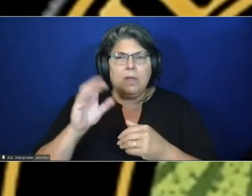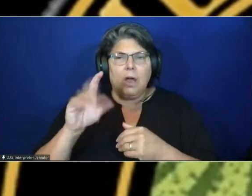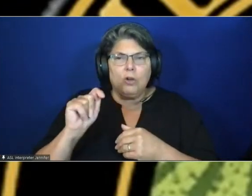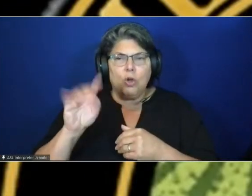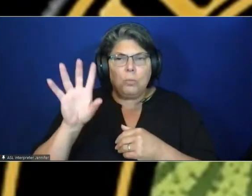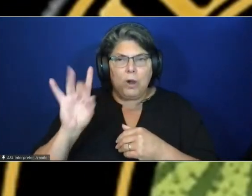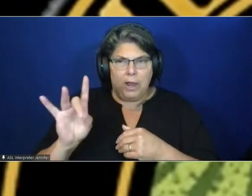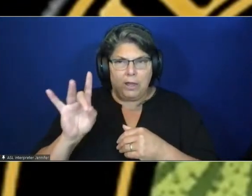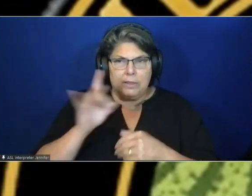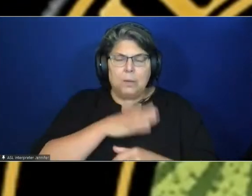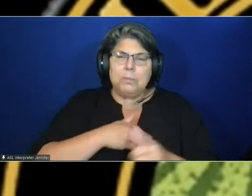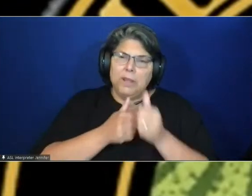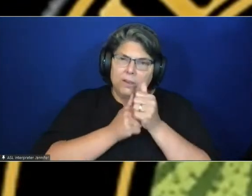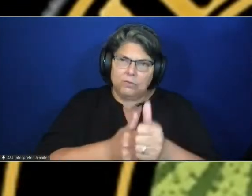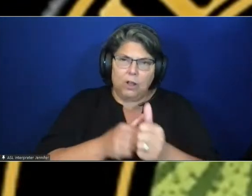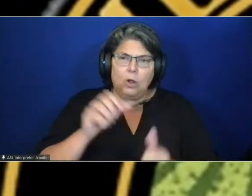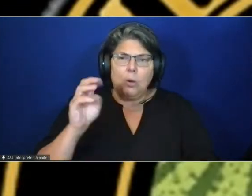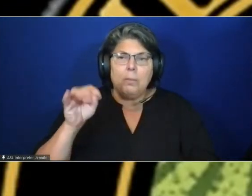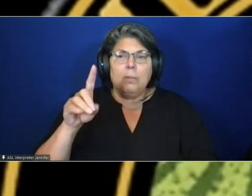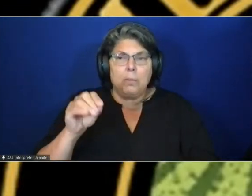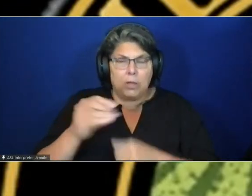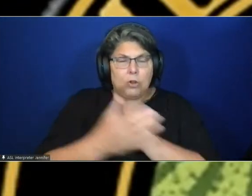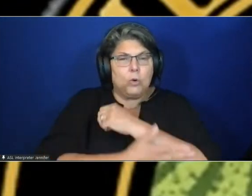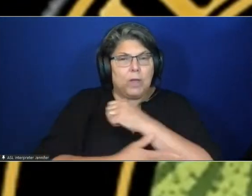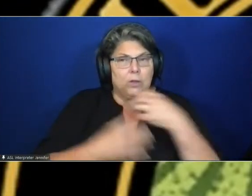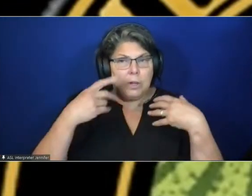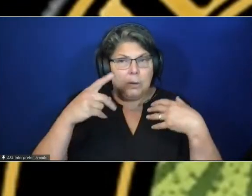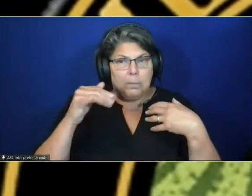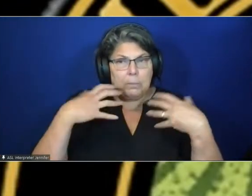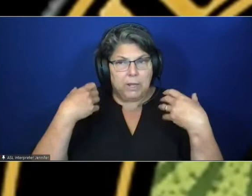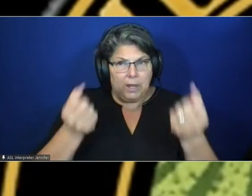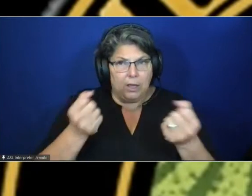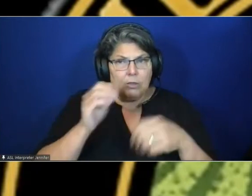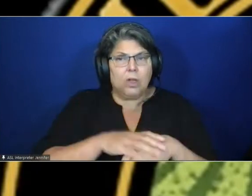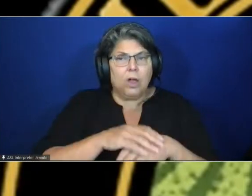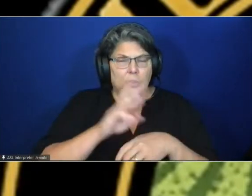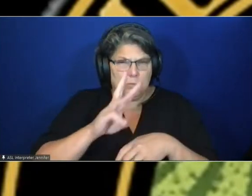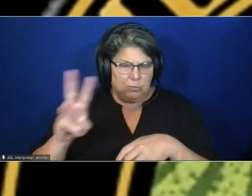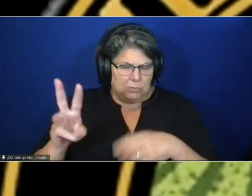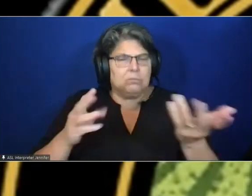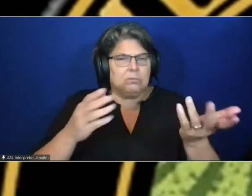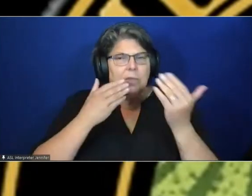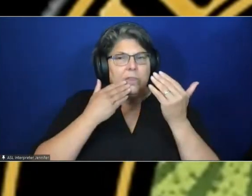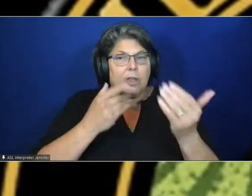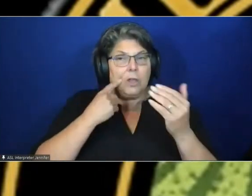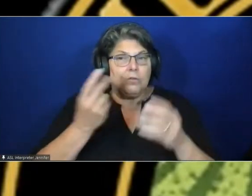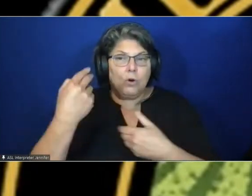Please continue to follow Mendocino County Public Health on Facebook for all your COVID-19 updates. Thank you for joining